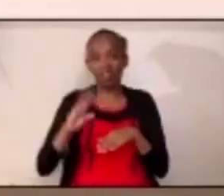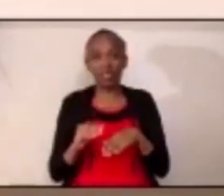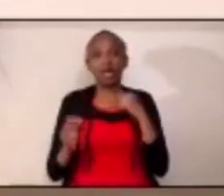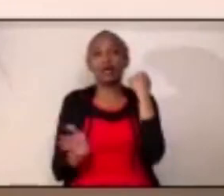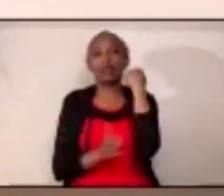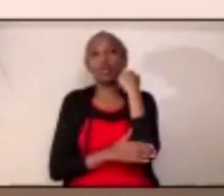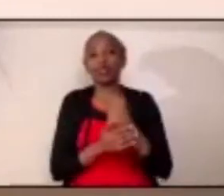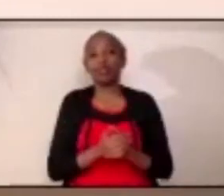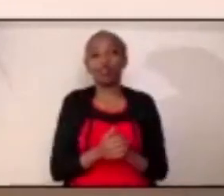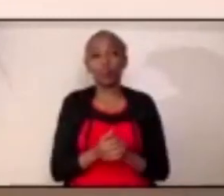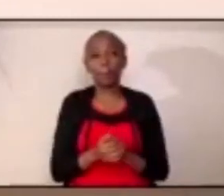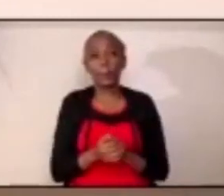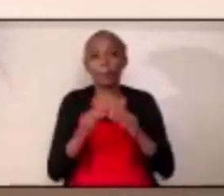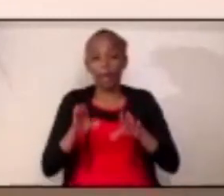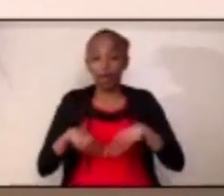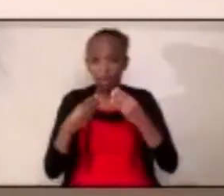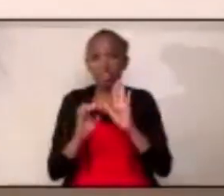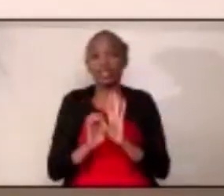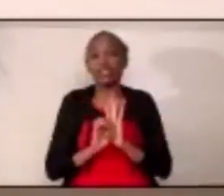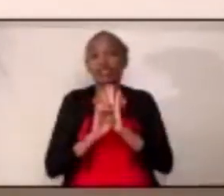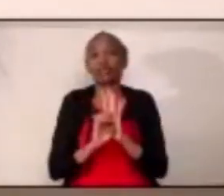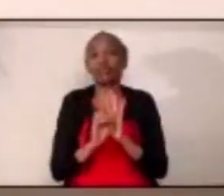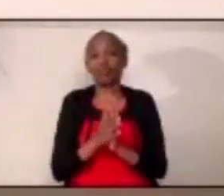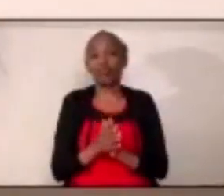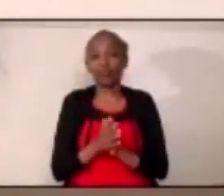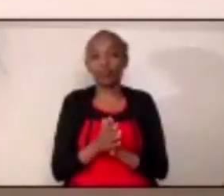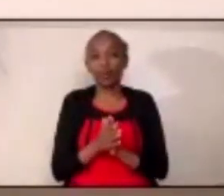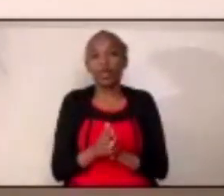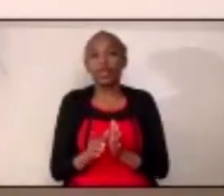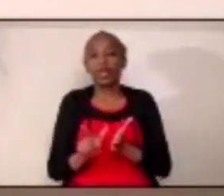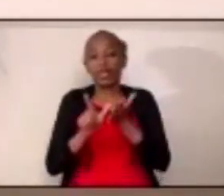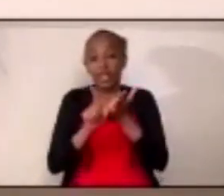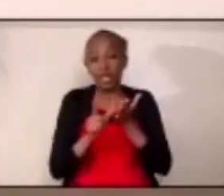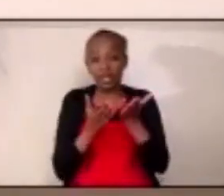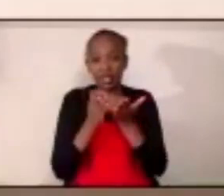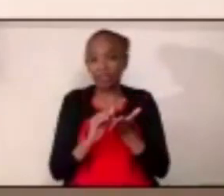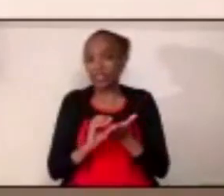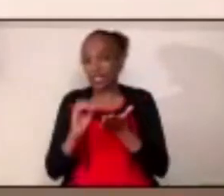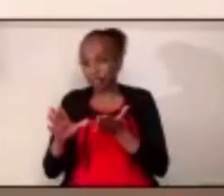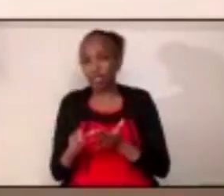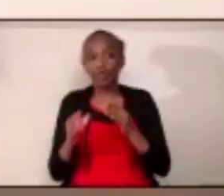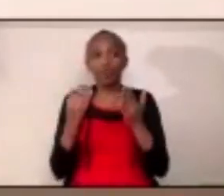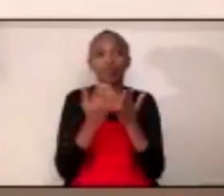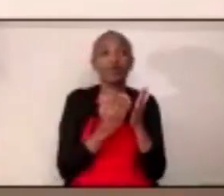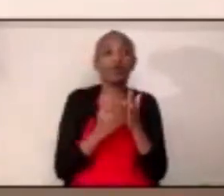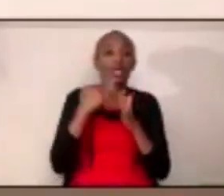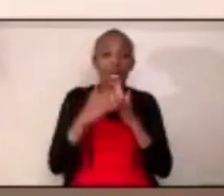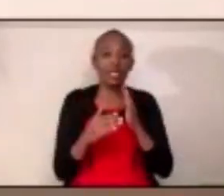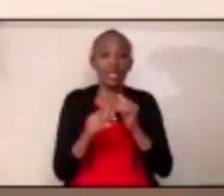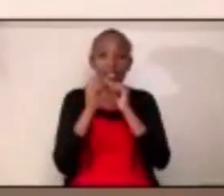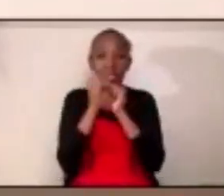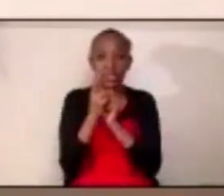worse. And I'll give you an example. The Debt Service Suspension Initiative ended in